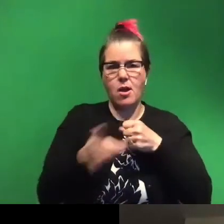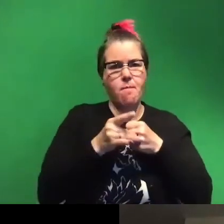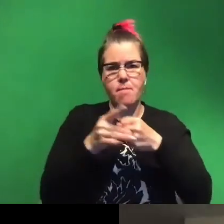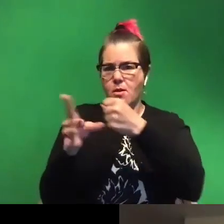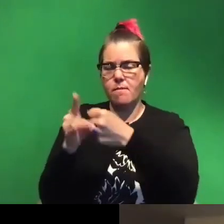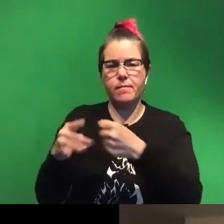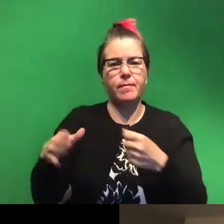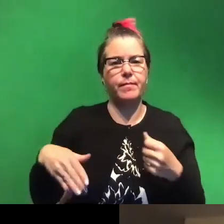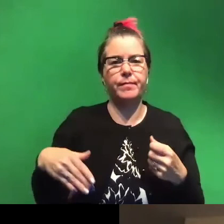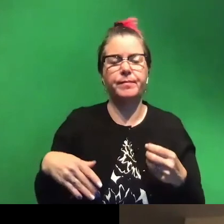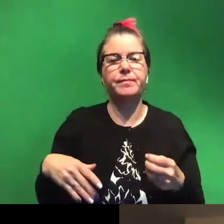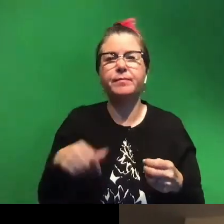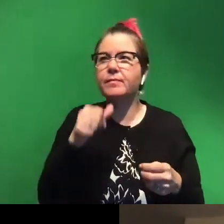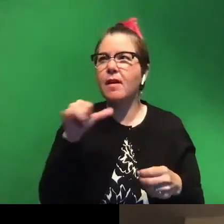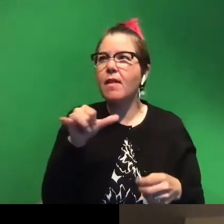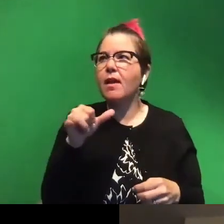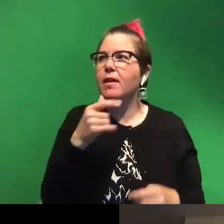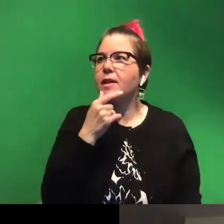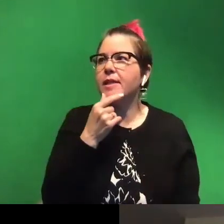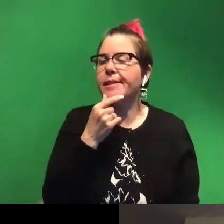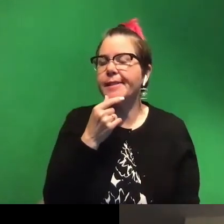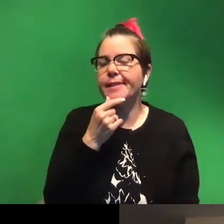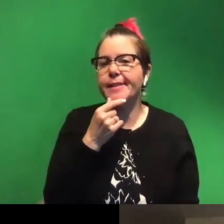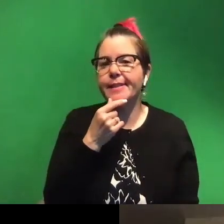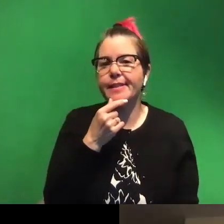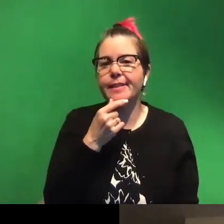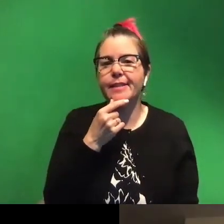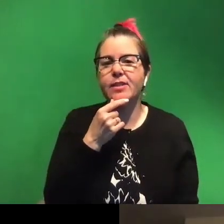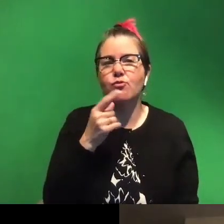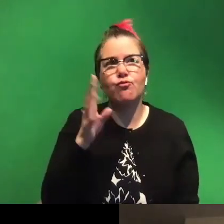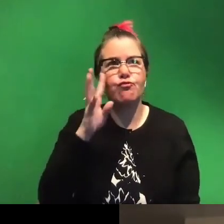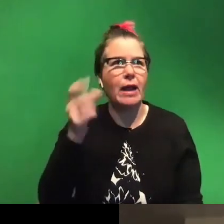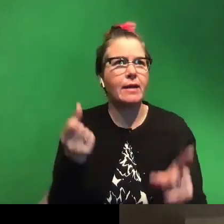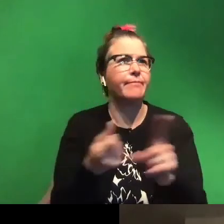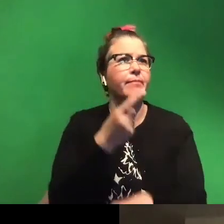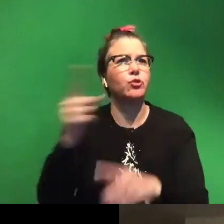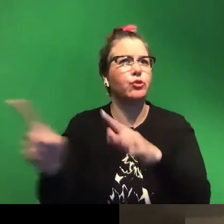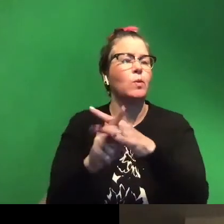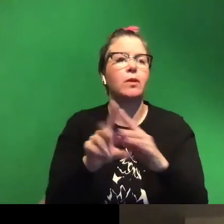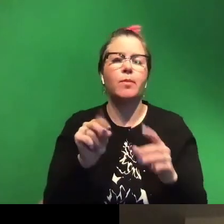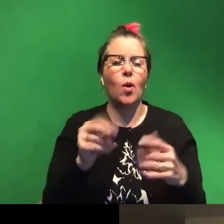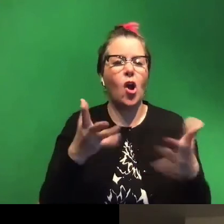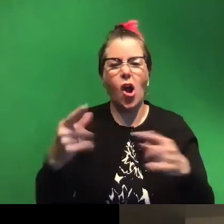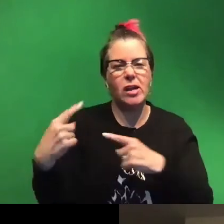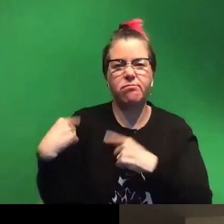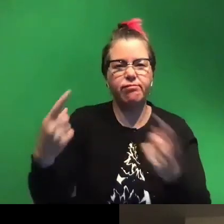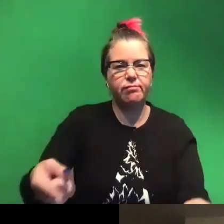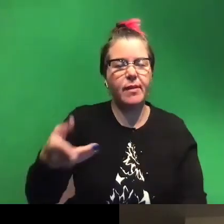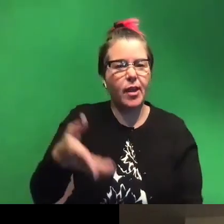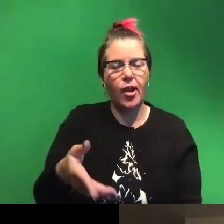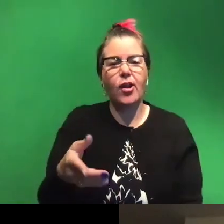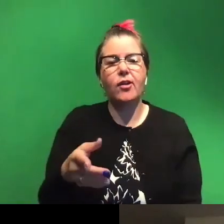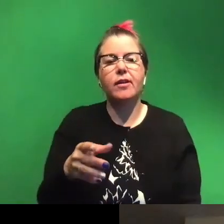it's not like it's just like randomly there. It was there before, but then you